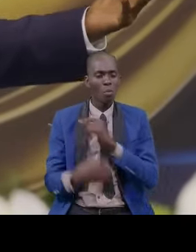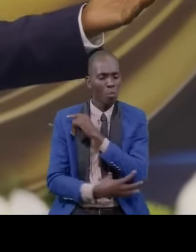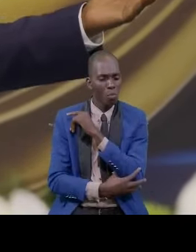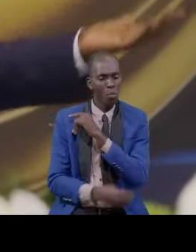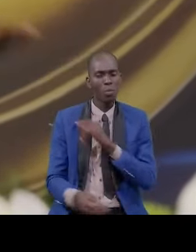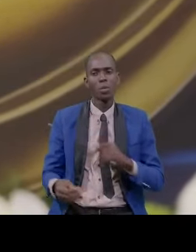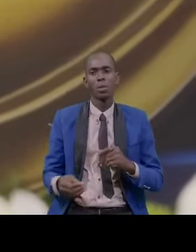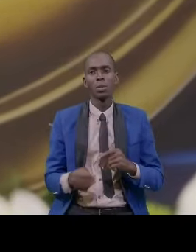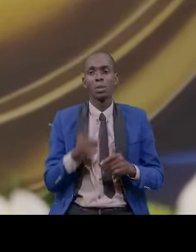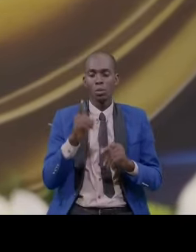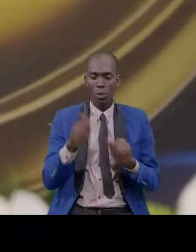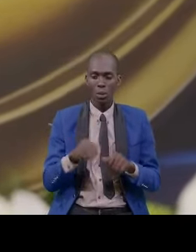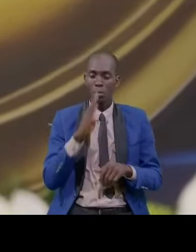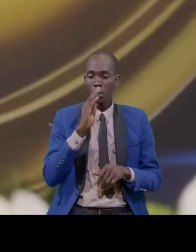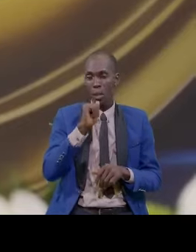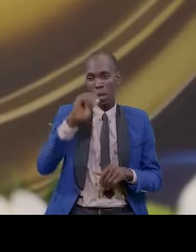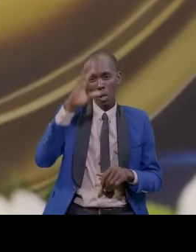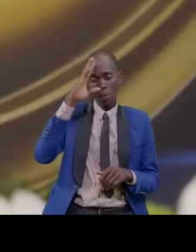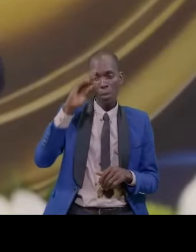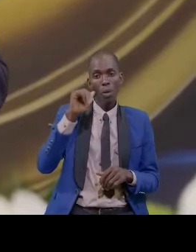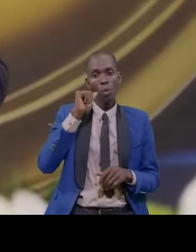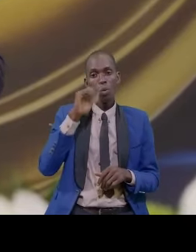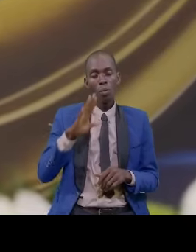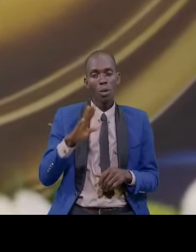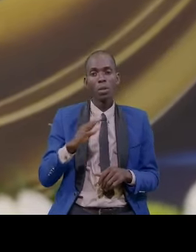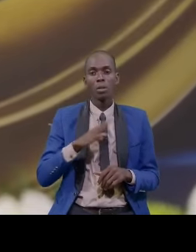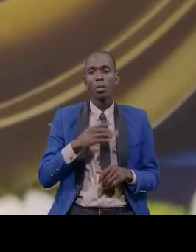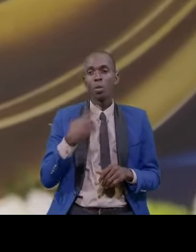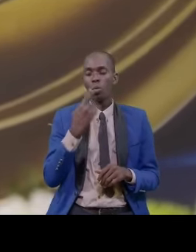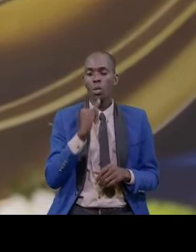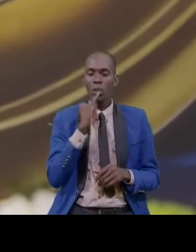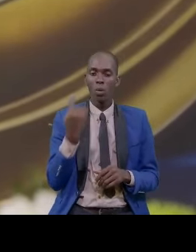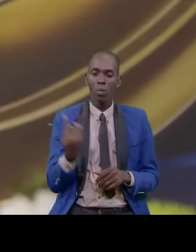a woman available to make the change.